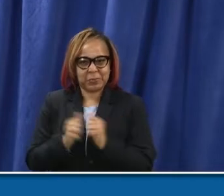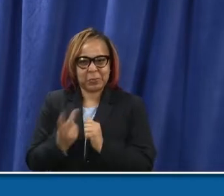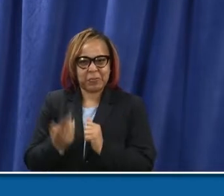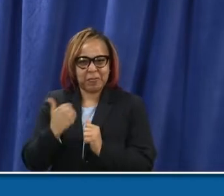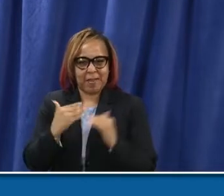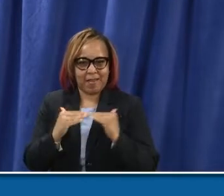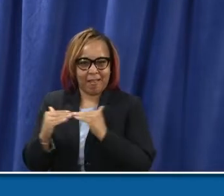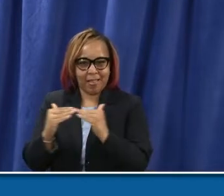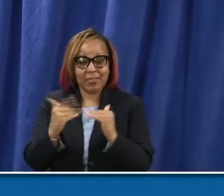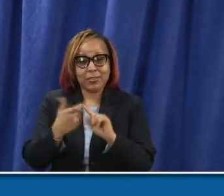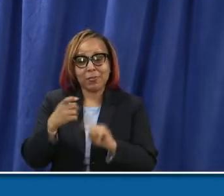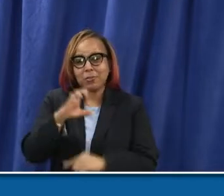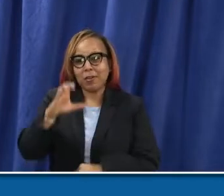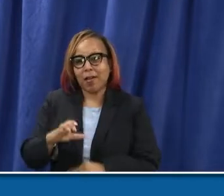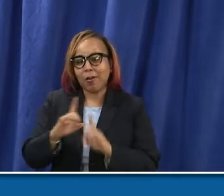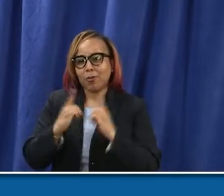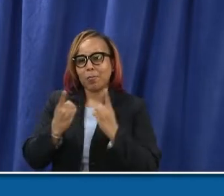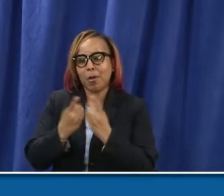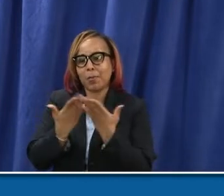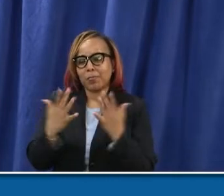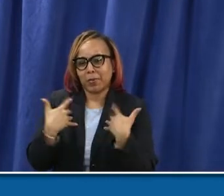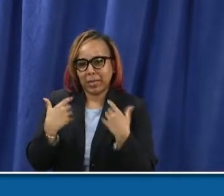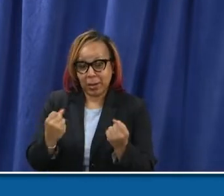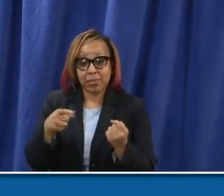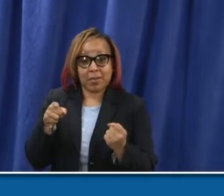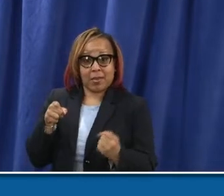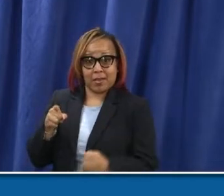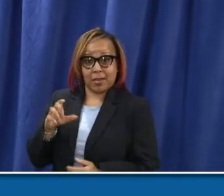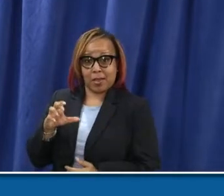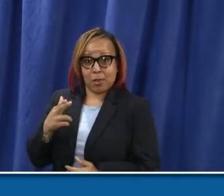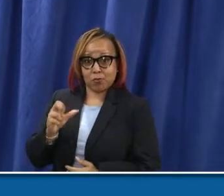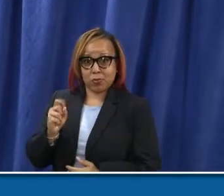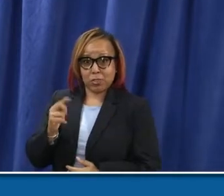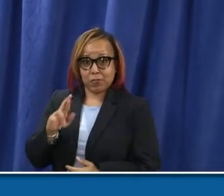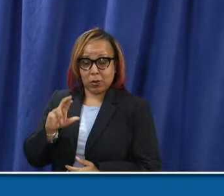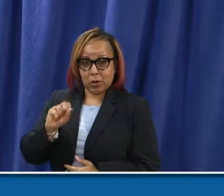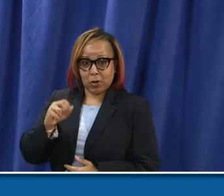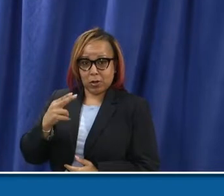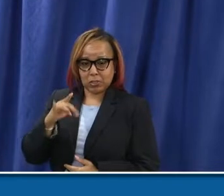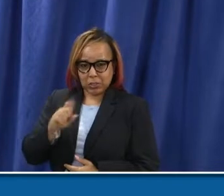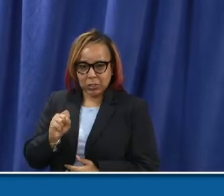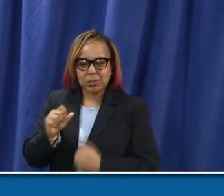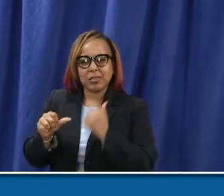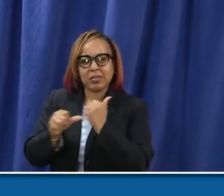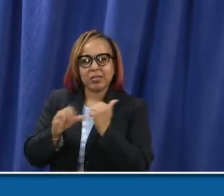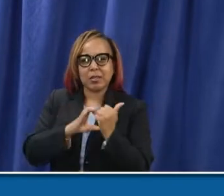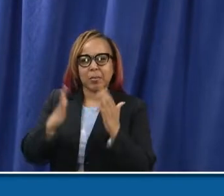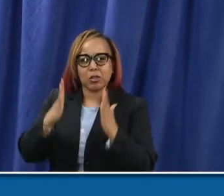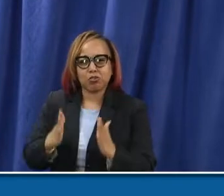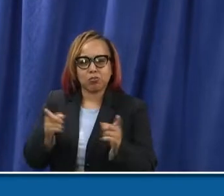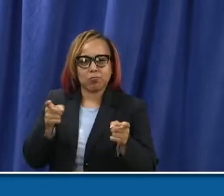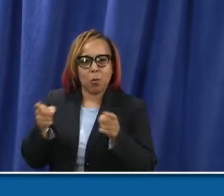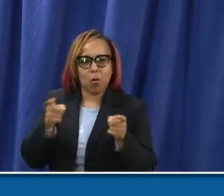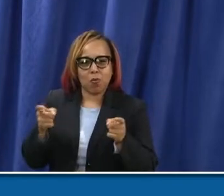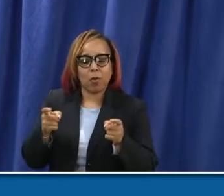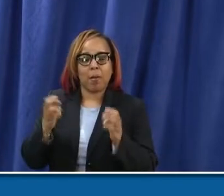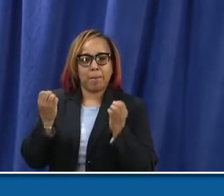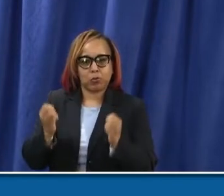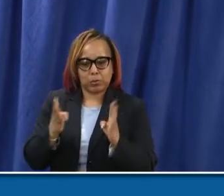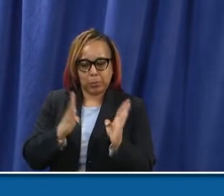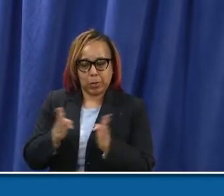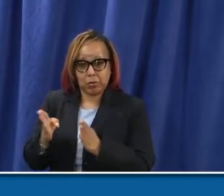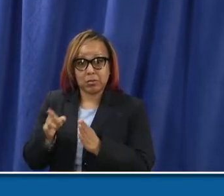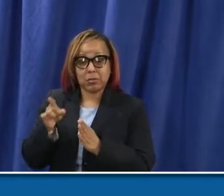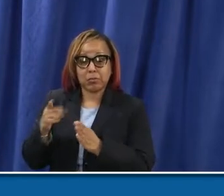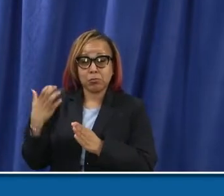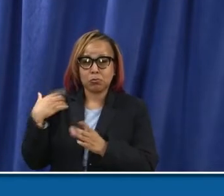of my colleagues from the Chicago Department of Public Health. This is Christopher Shields. He's our Assistant Commissioner over Emergency Preparedness and has